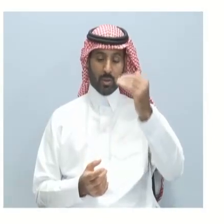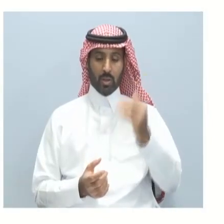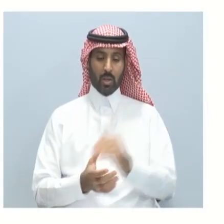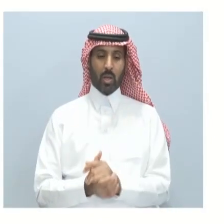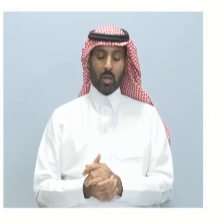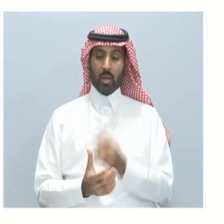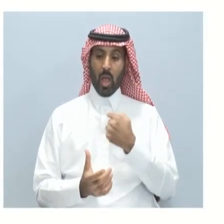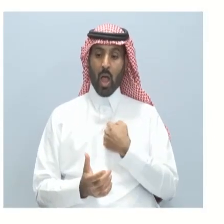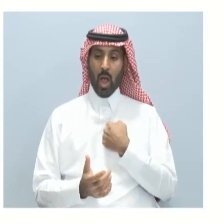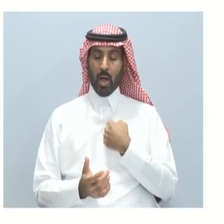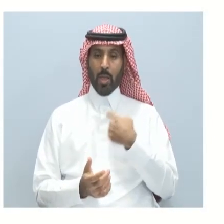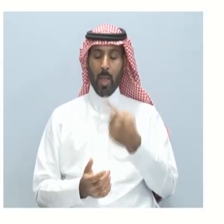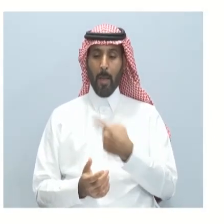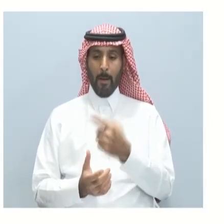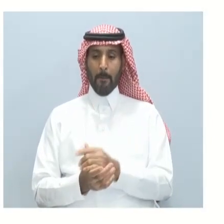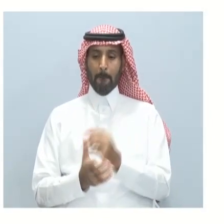did I use